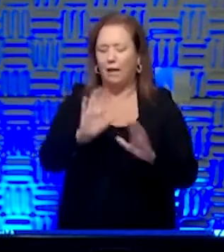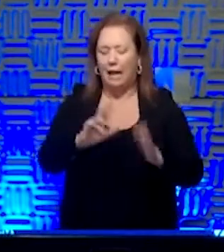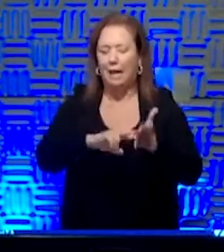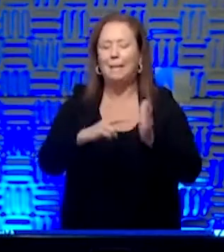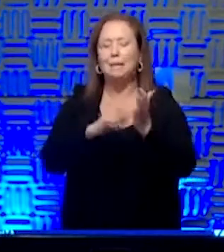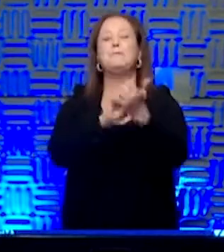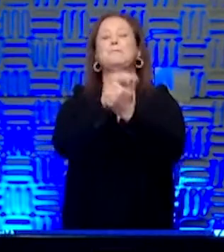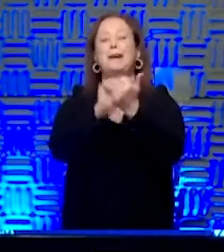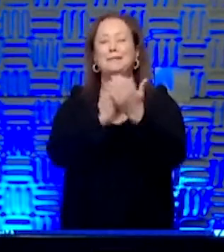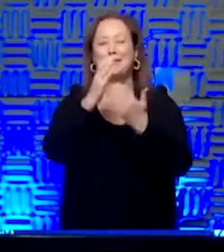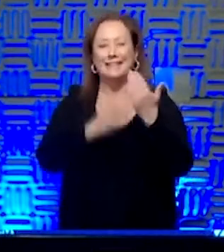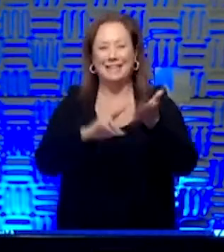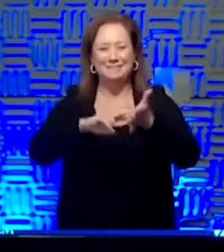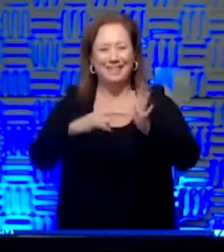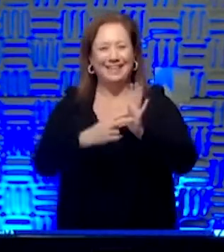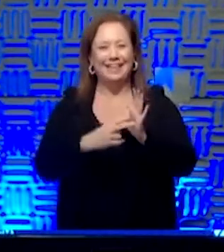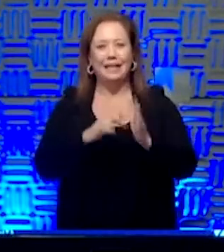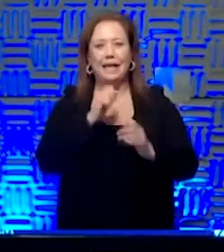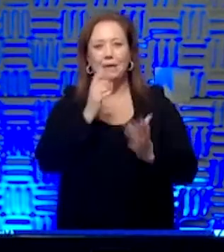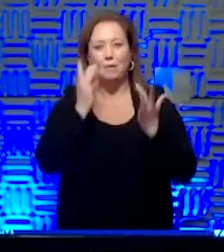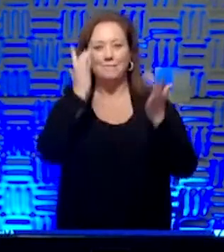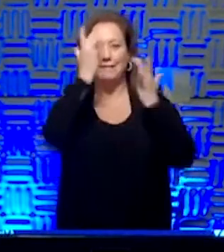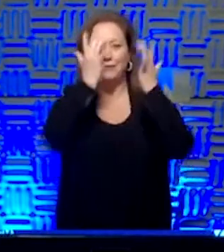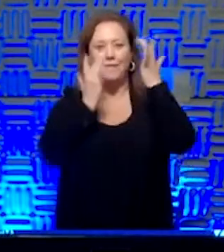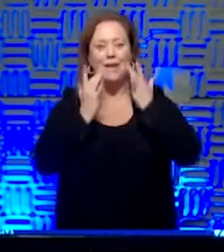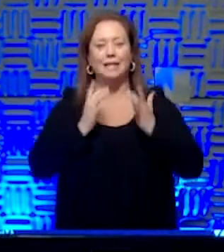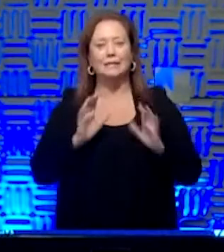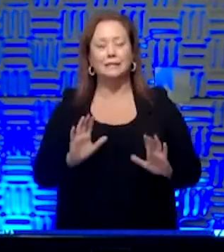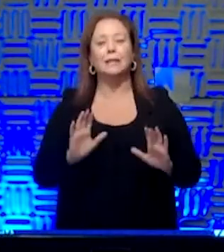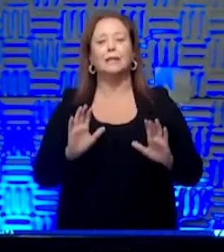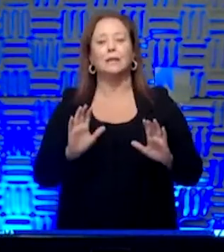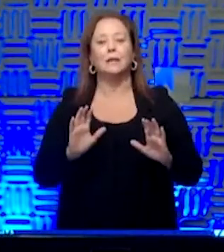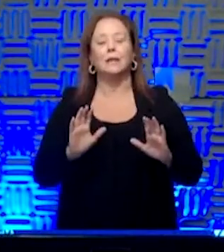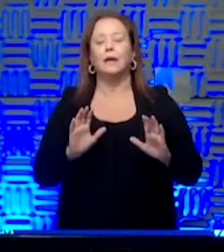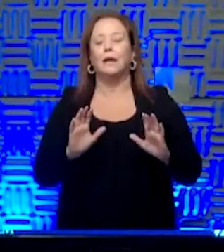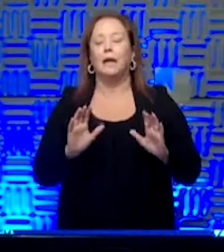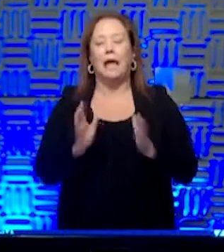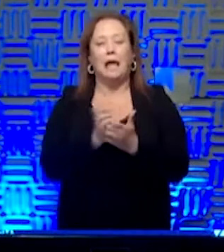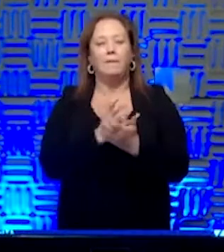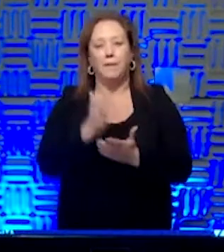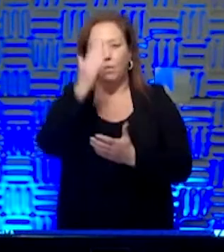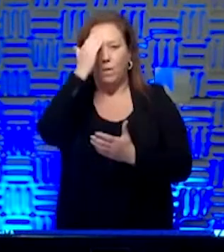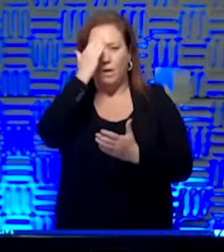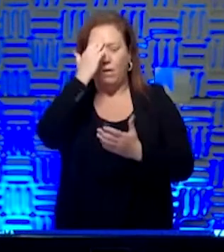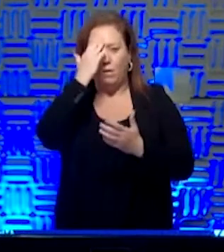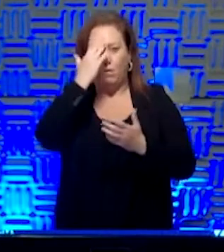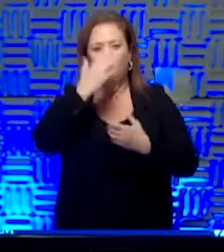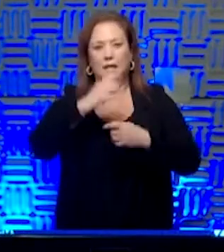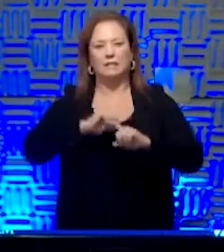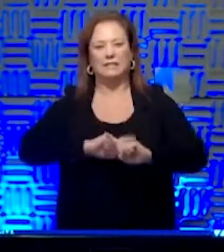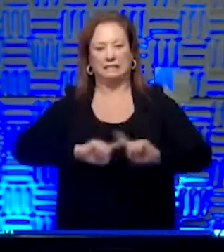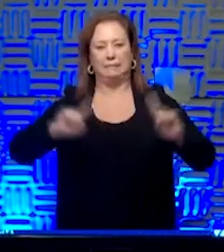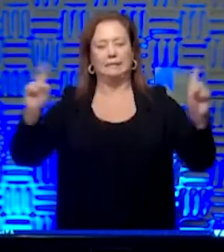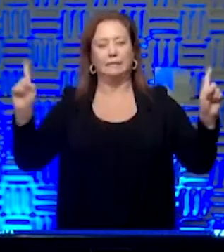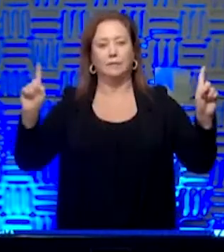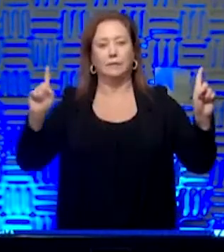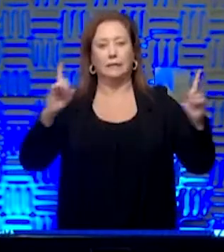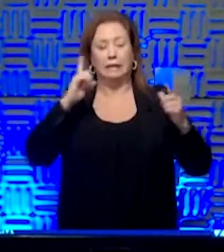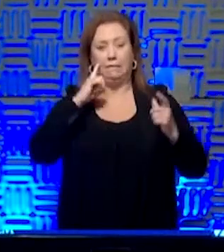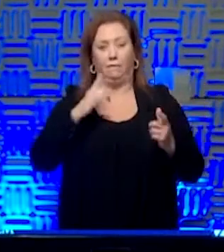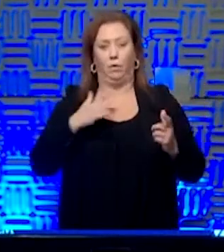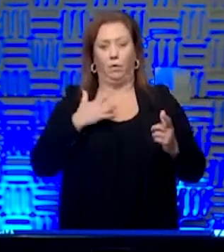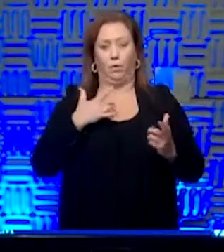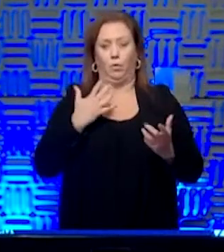meant wash your hands, don't touch your face, and do those things that we know make a difference. And if you let up on the gas for